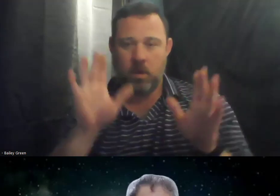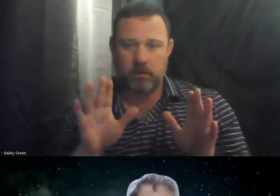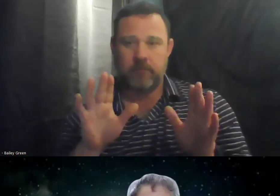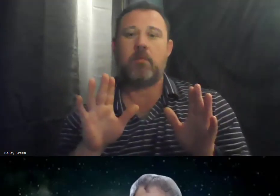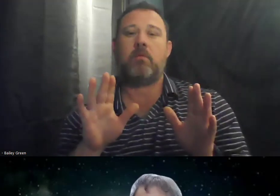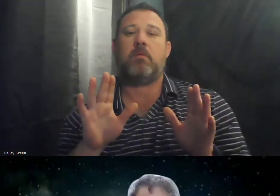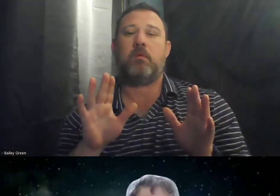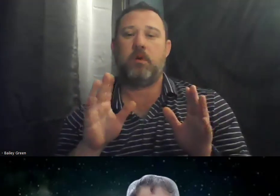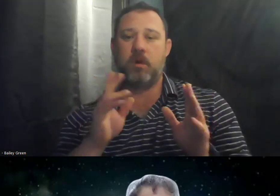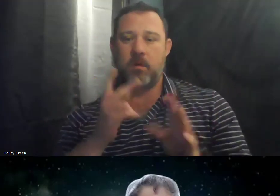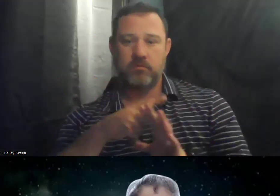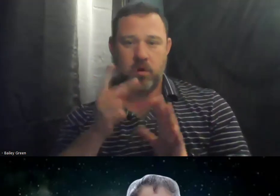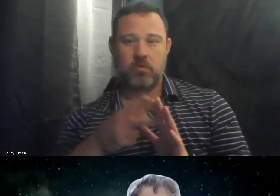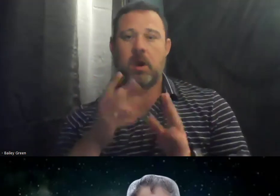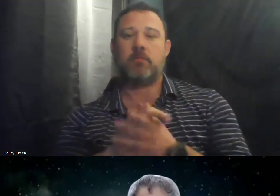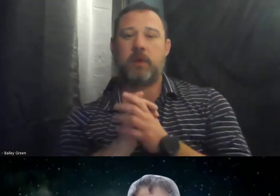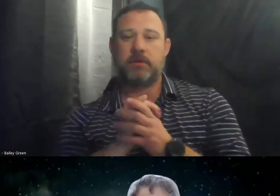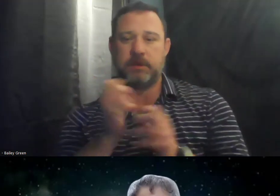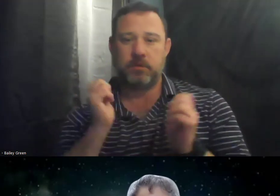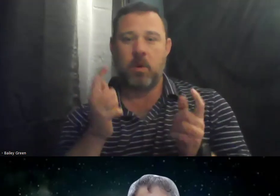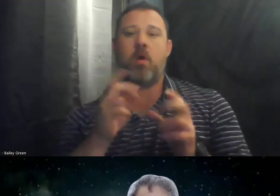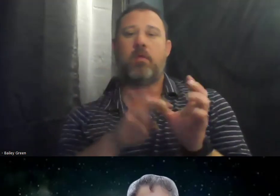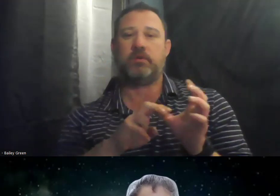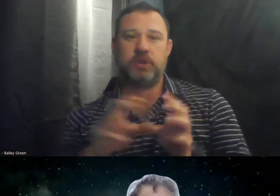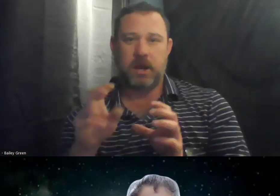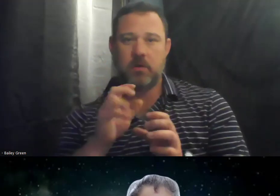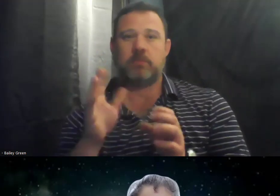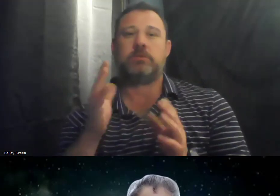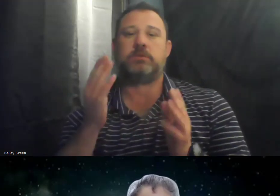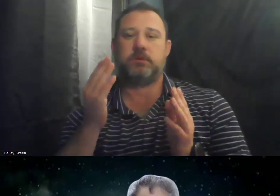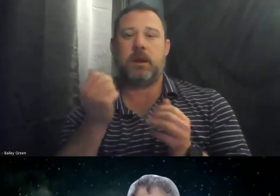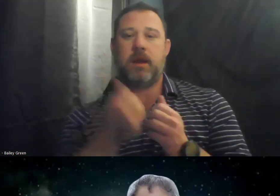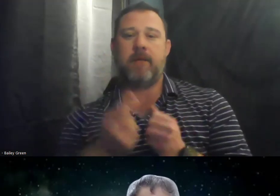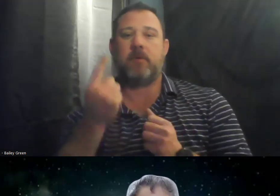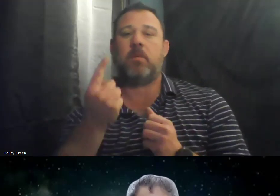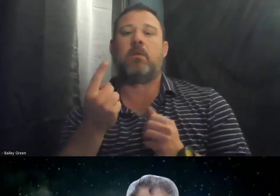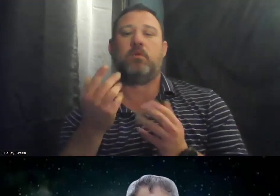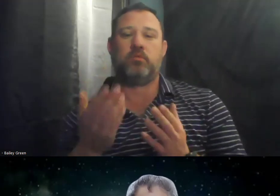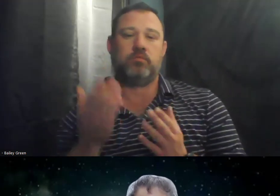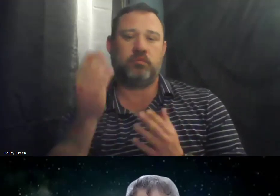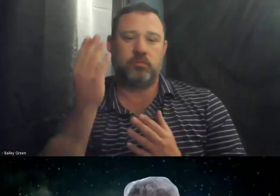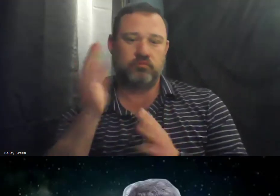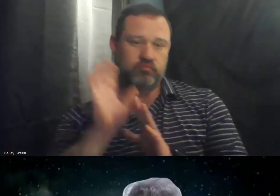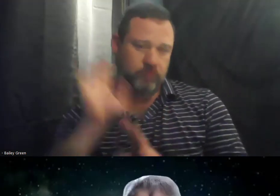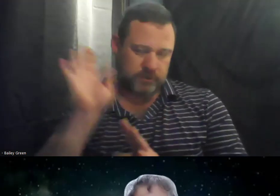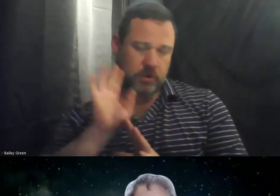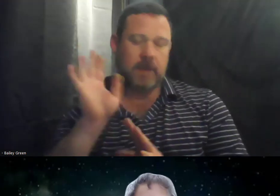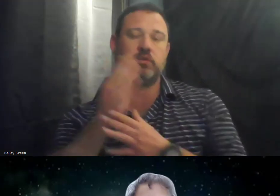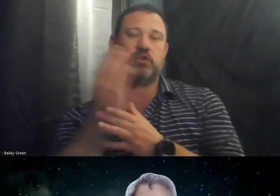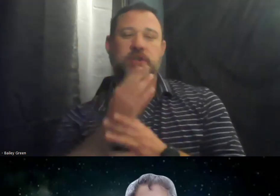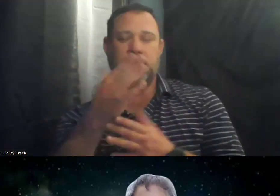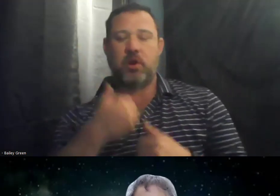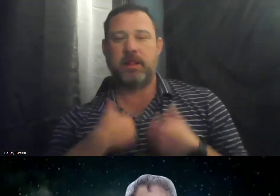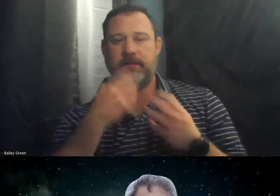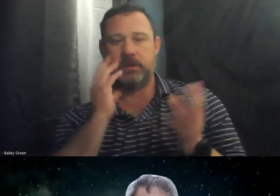program, congratulations to all the co-chairs and everyone who raised their hand to share the lived experiences